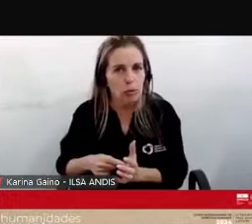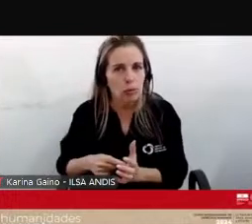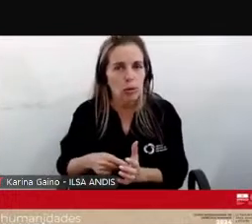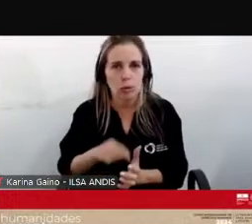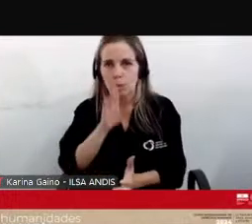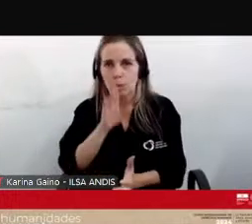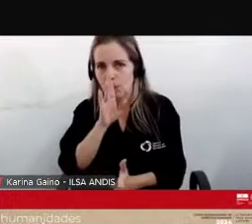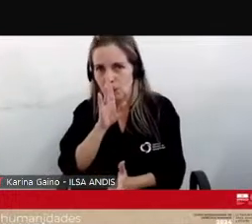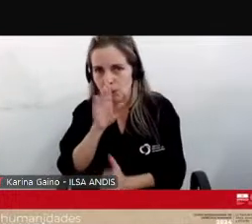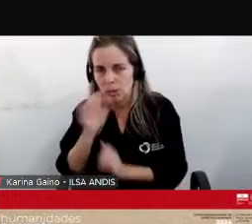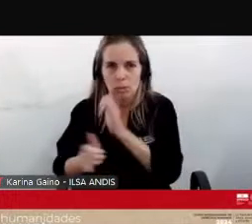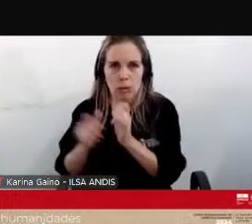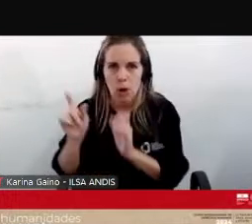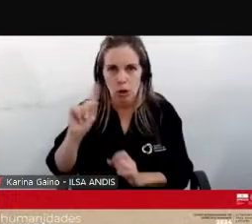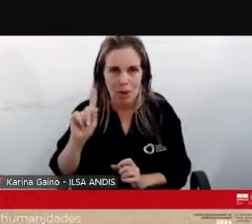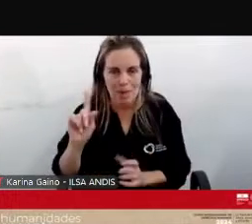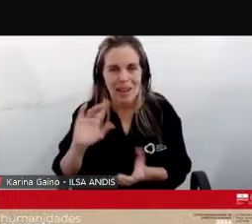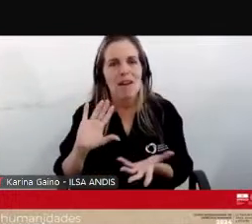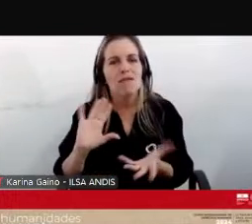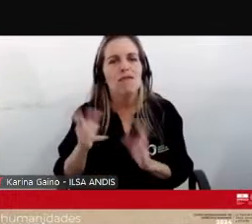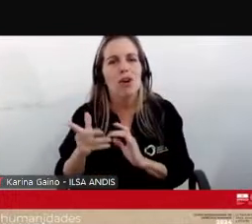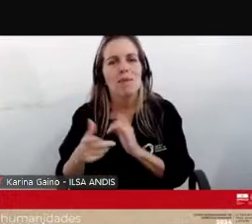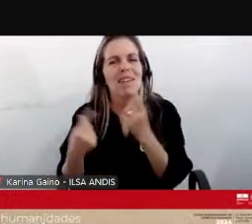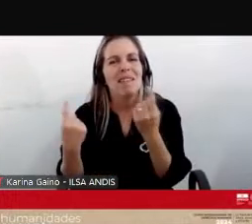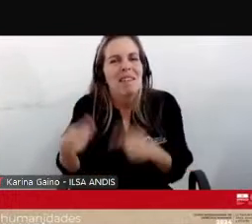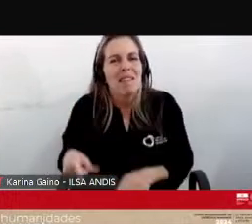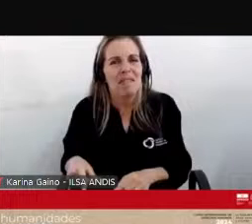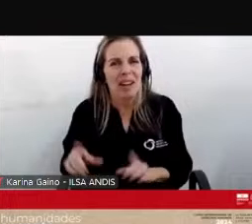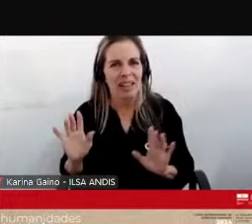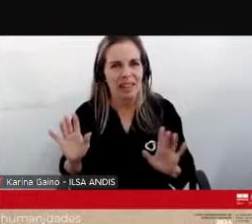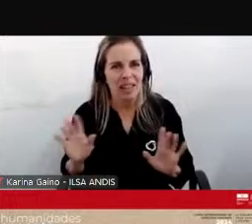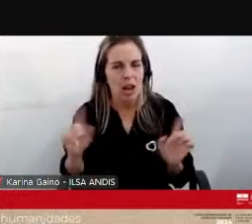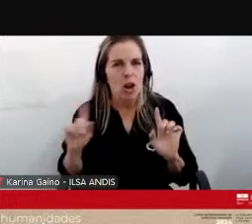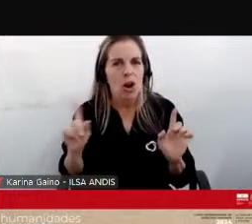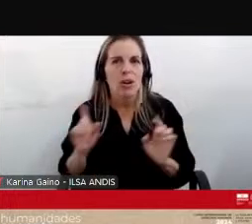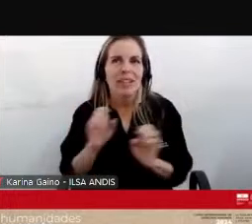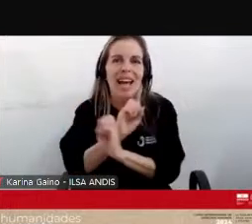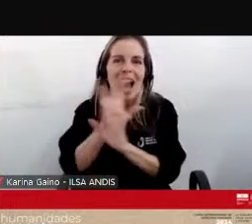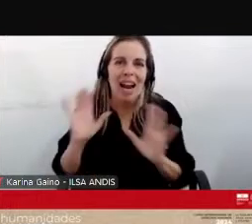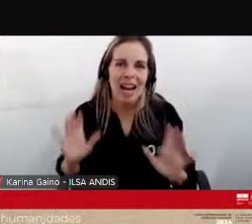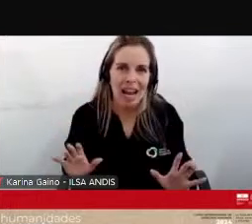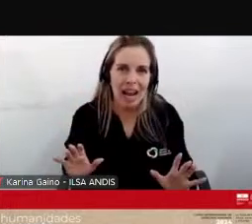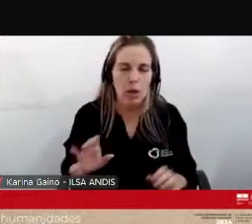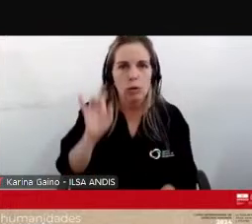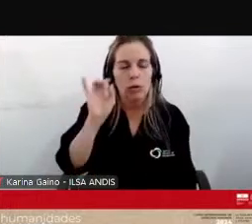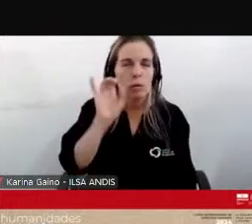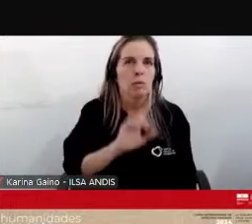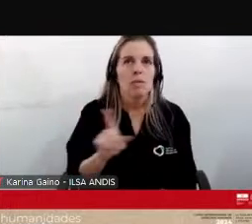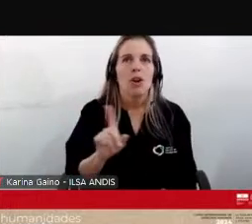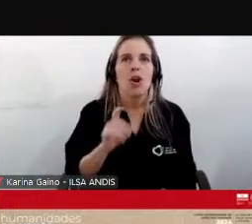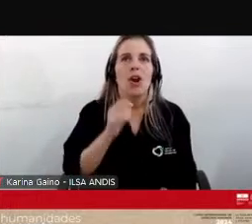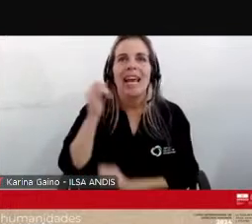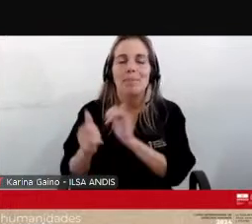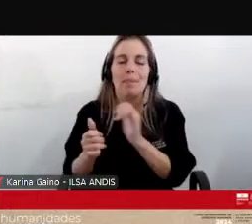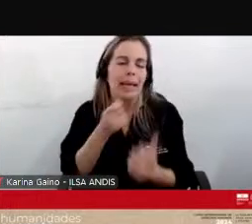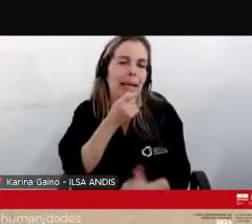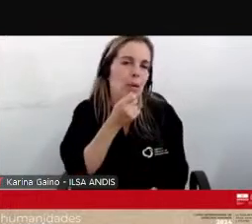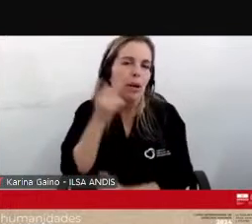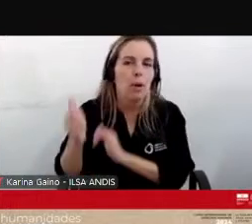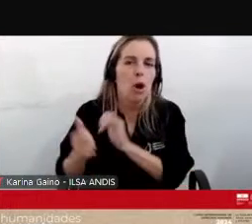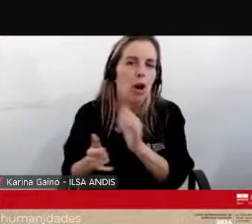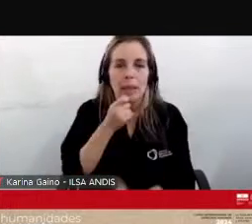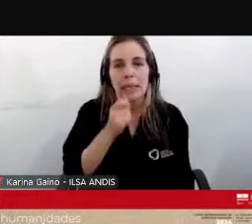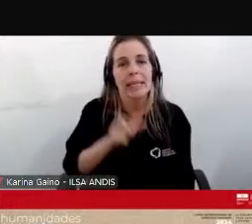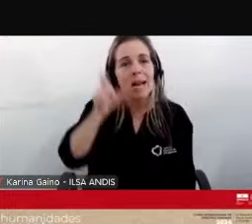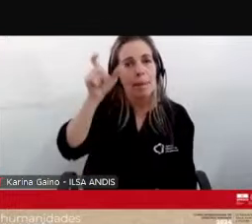just explained to me what that, for example, I'm not able to leave the farm until the end of the harvest season. That might be the only thing